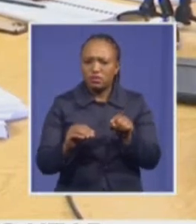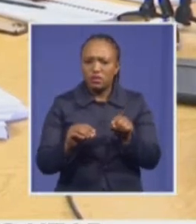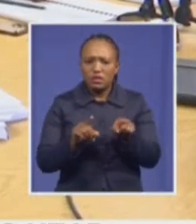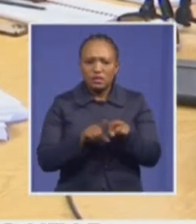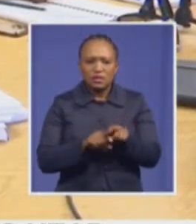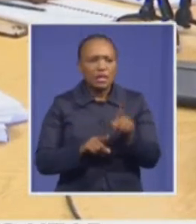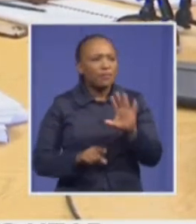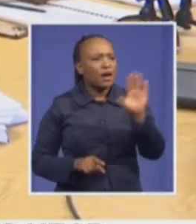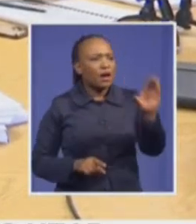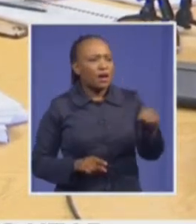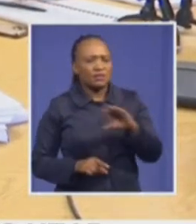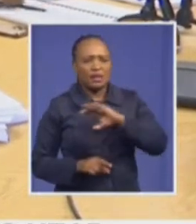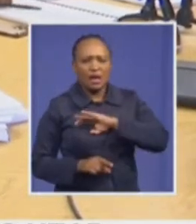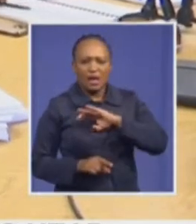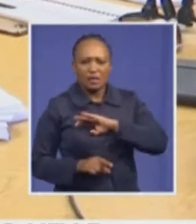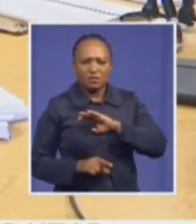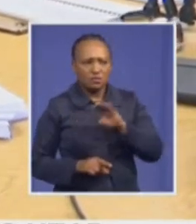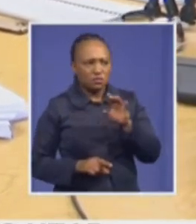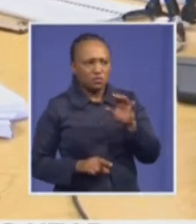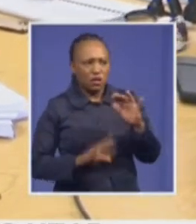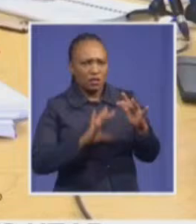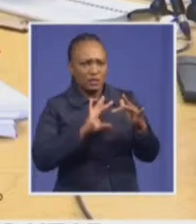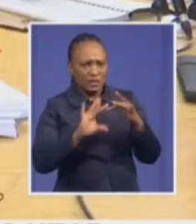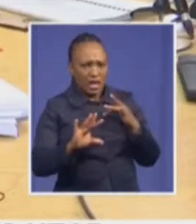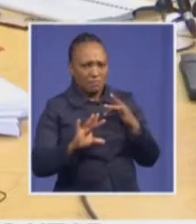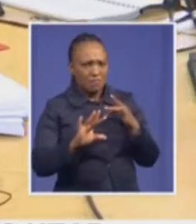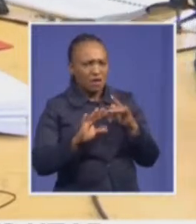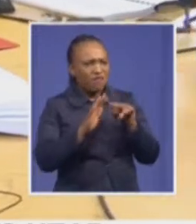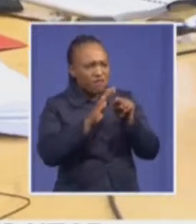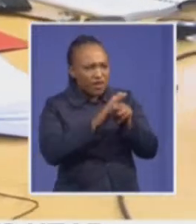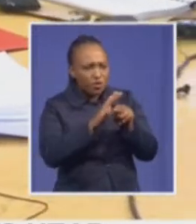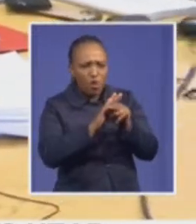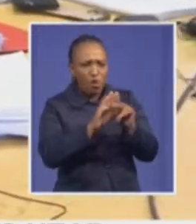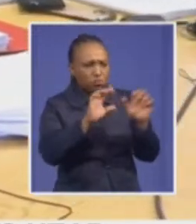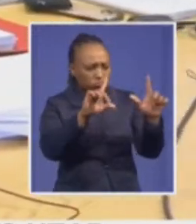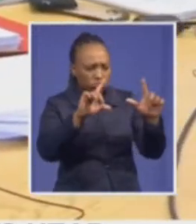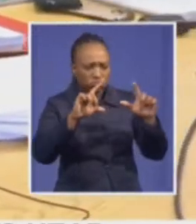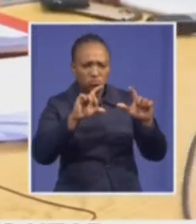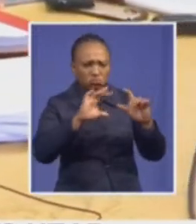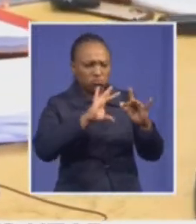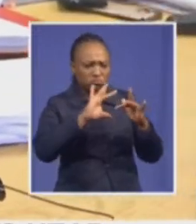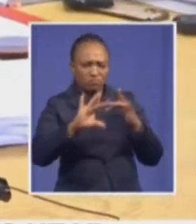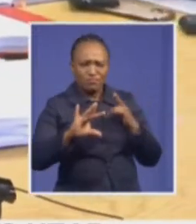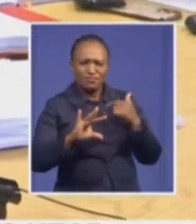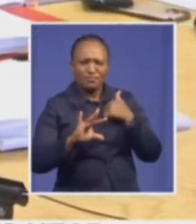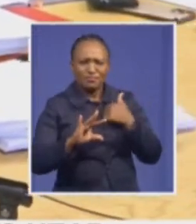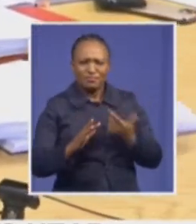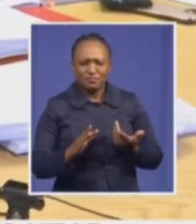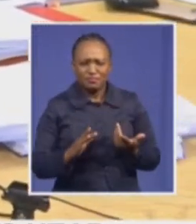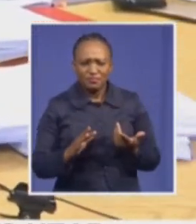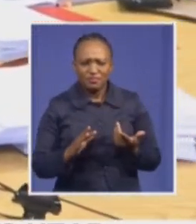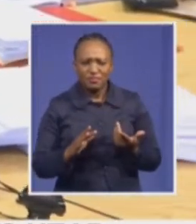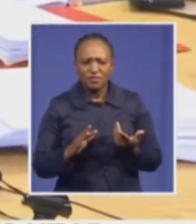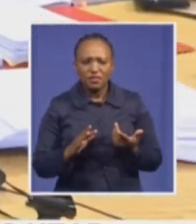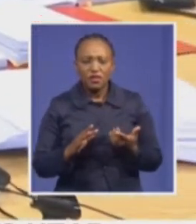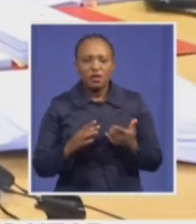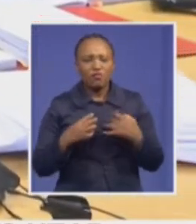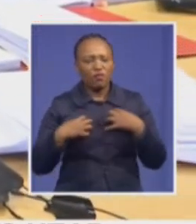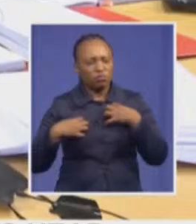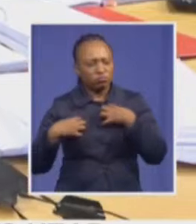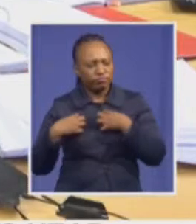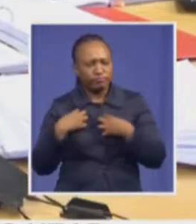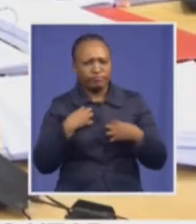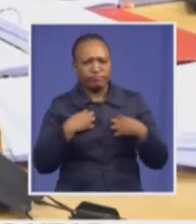me footage of this, but what is most frustrating and concerning for the client is